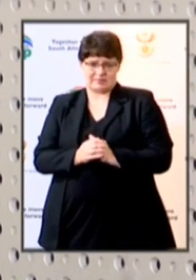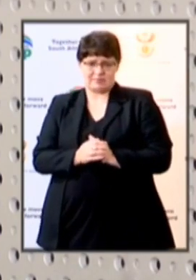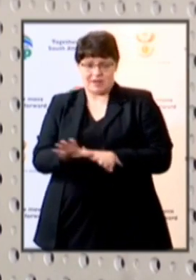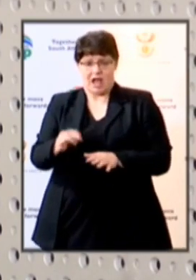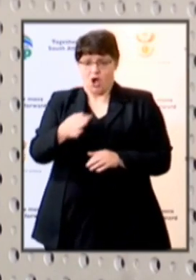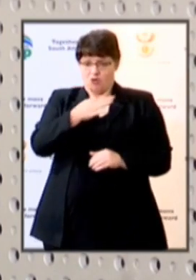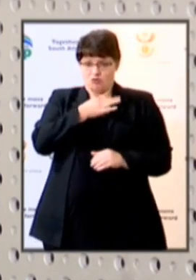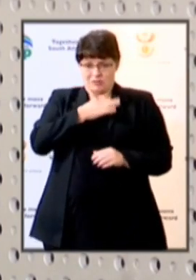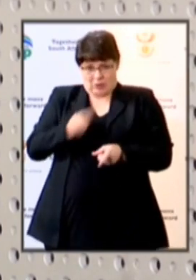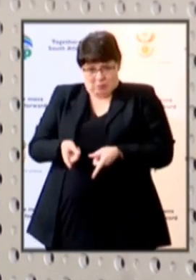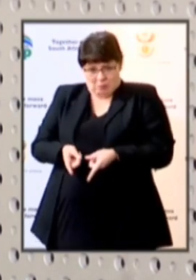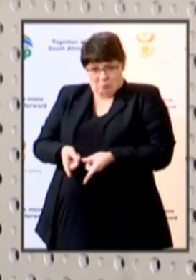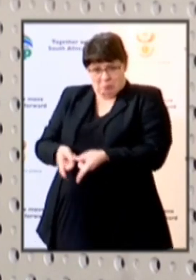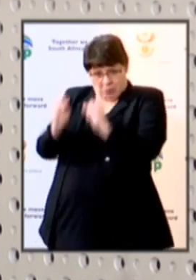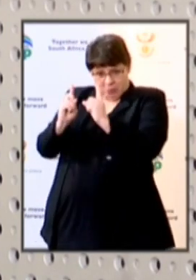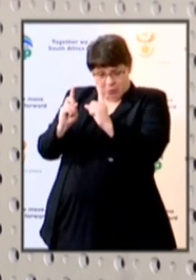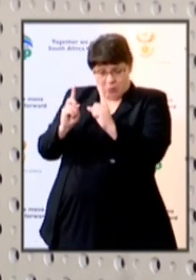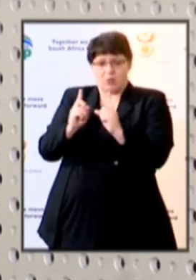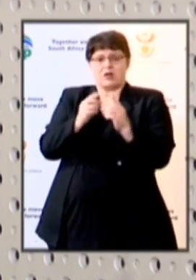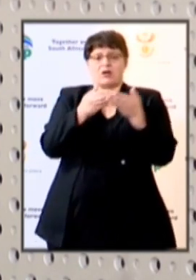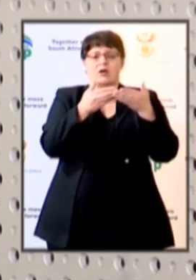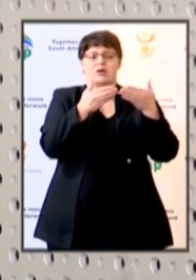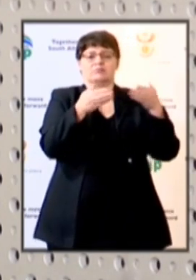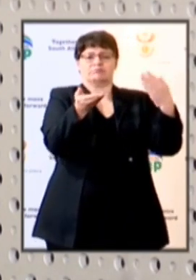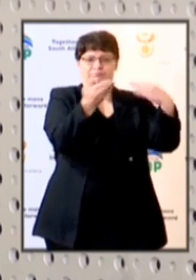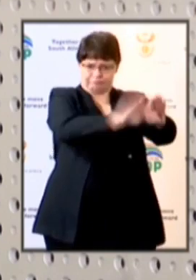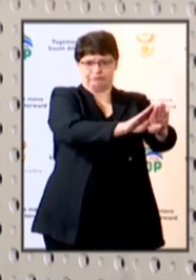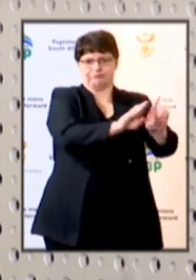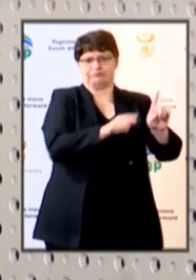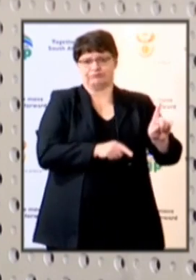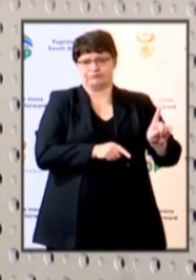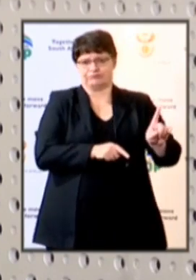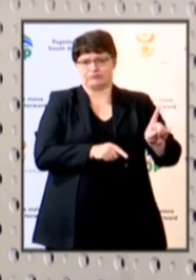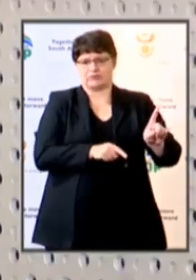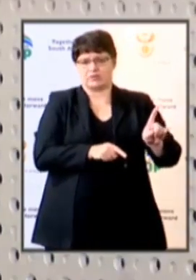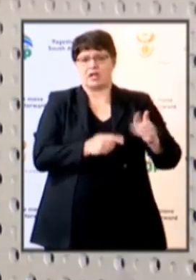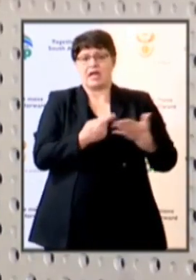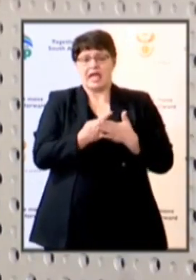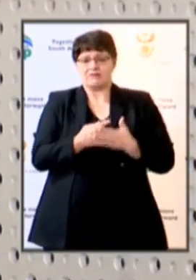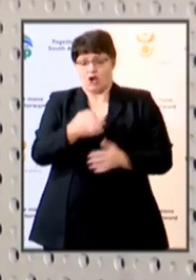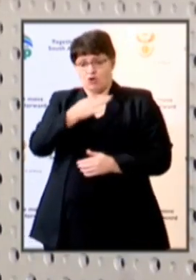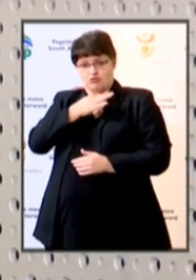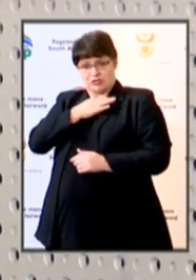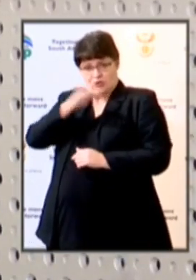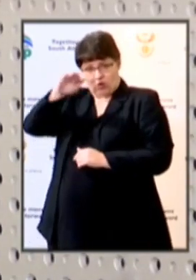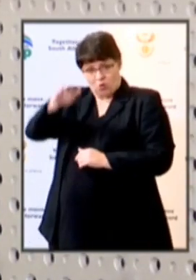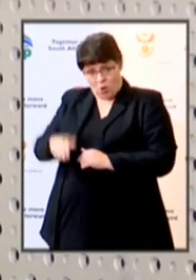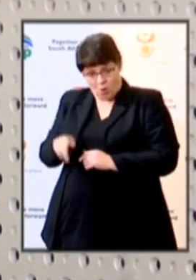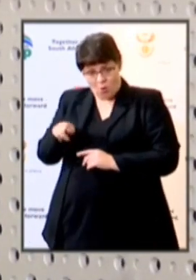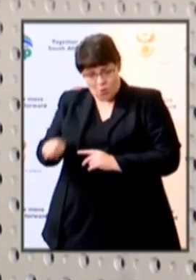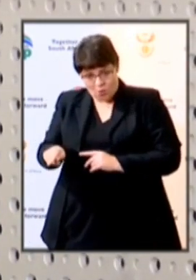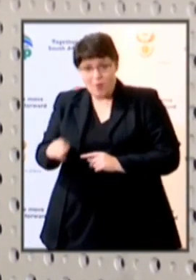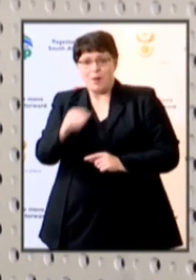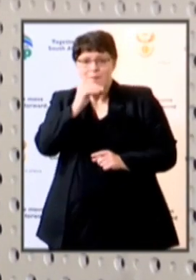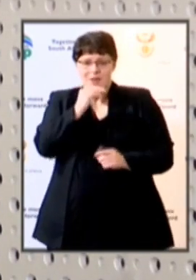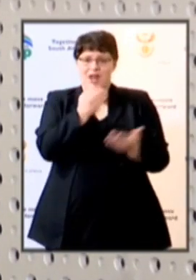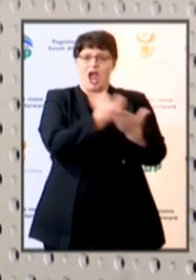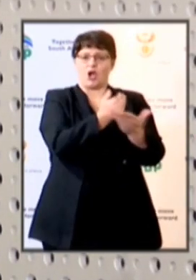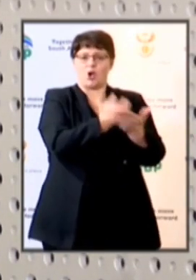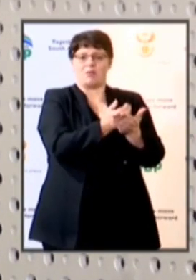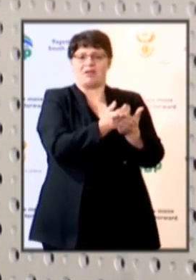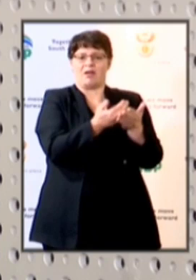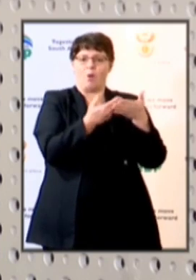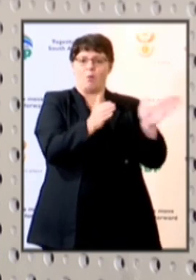less social movement. If we have lower risk, the economy is able to expand and more movement becomes